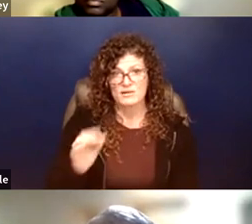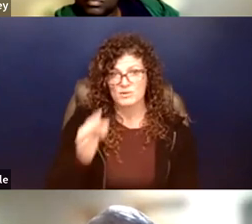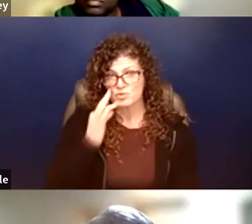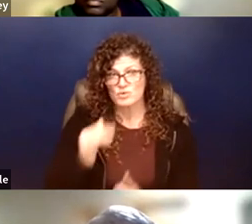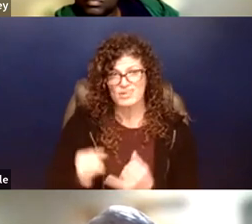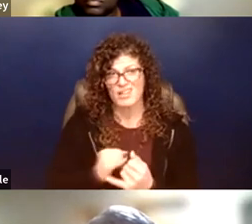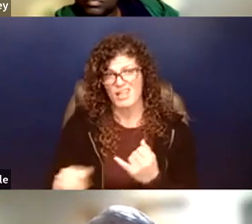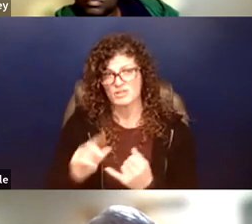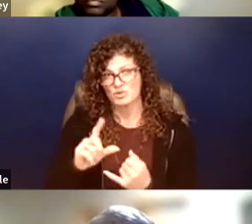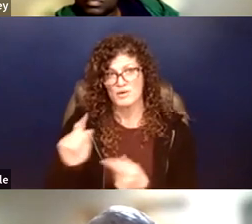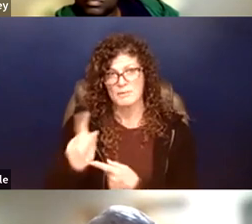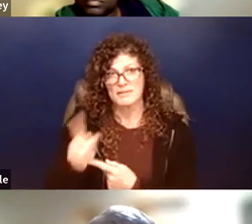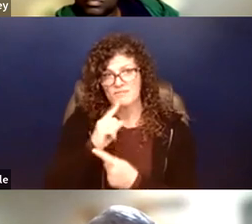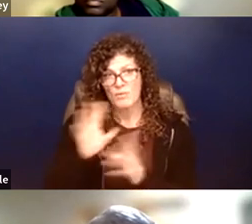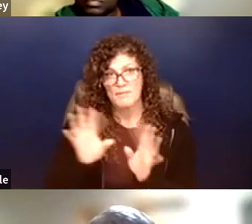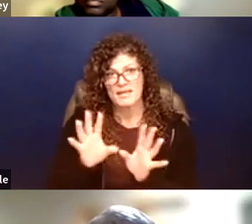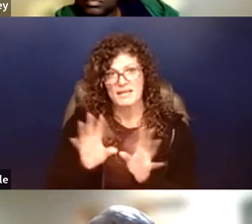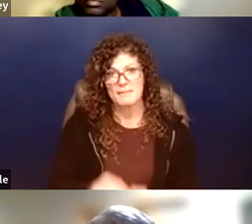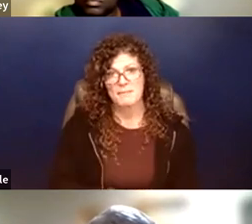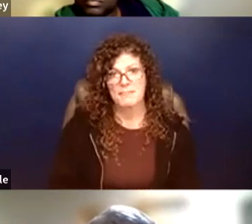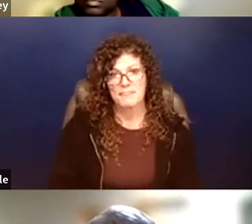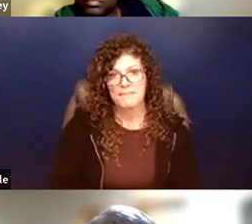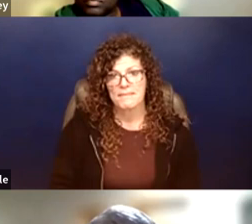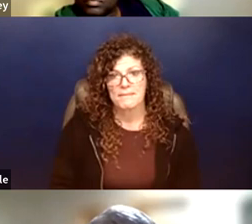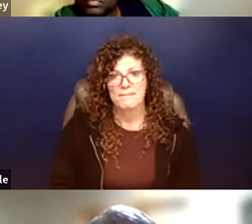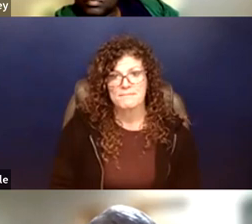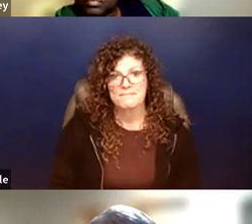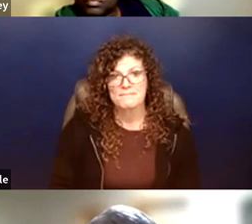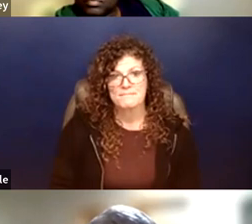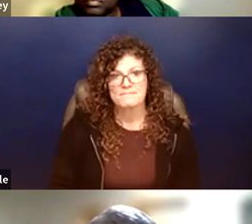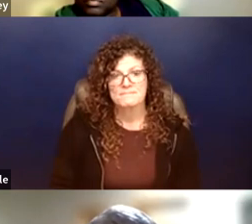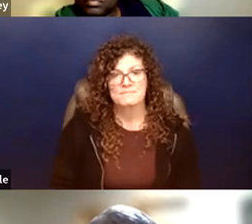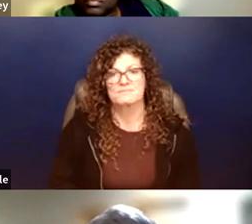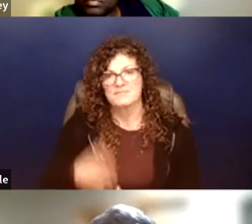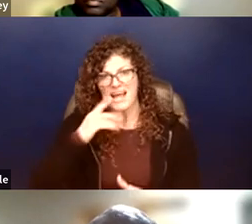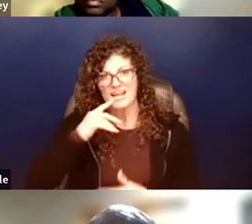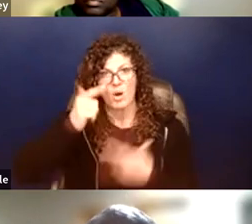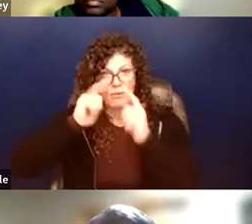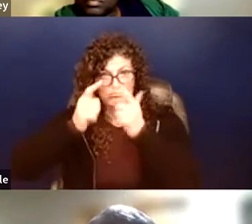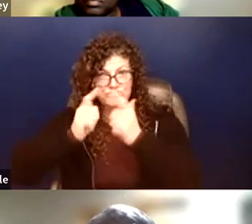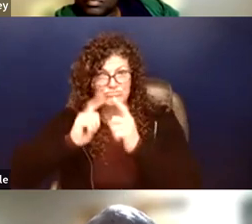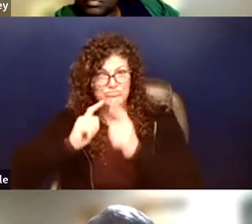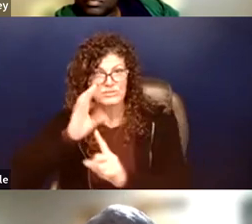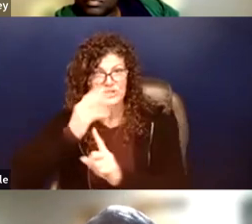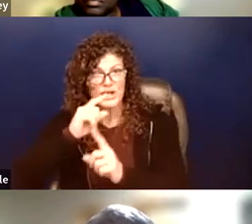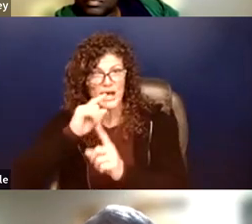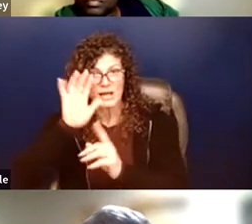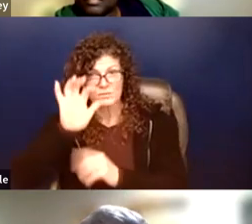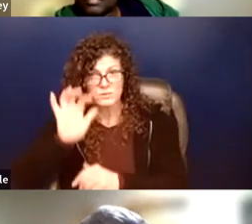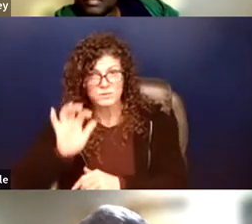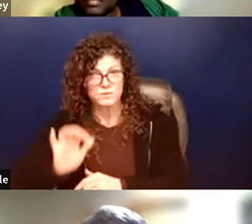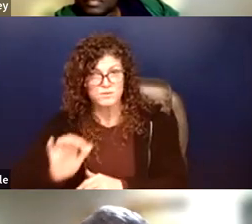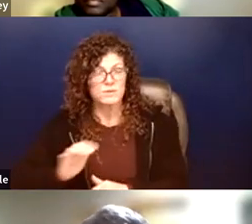last 20 minutes of our meeting. I know that the chat has been active all throughout the night. We appreciate all of your